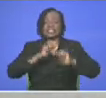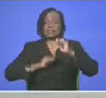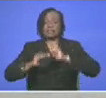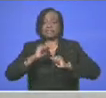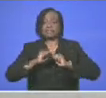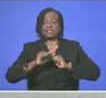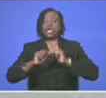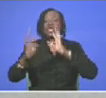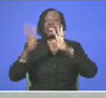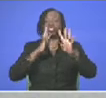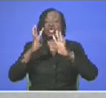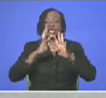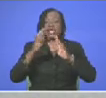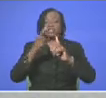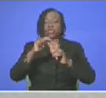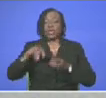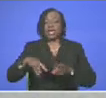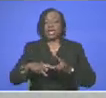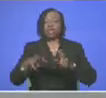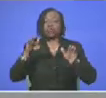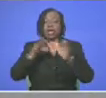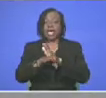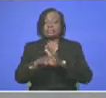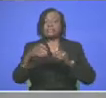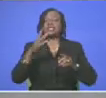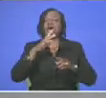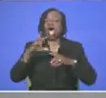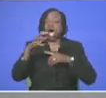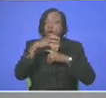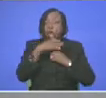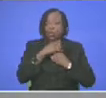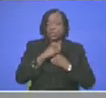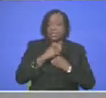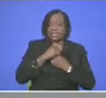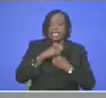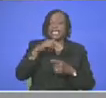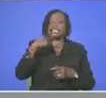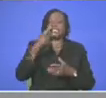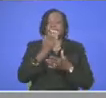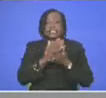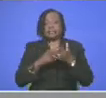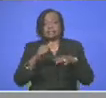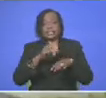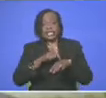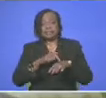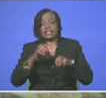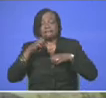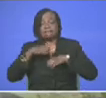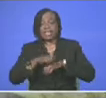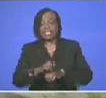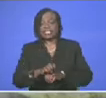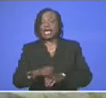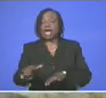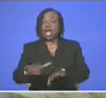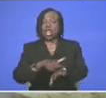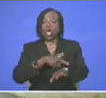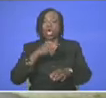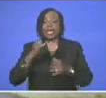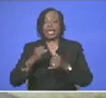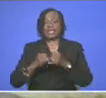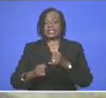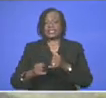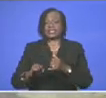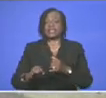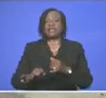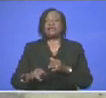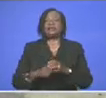Speaking to ways crime is sometimes cloaked, the Prime Minister noted that its effects are sometimes long-lasting. His comment came on the sidelines of a job